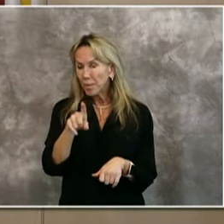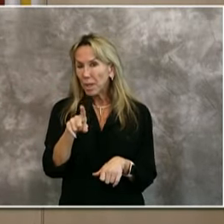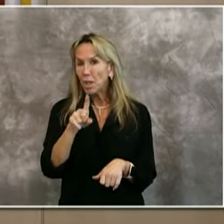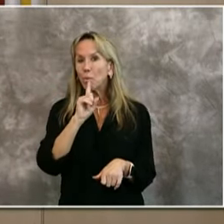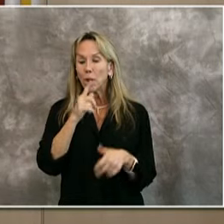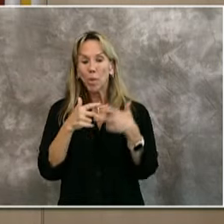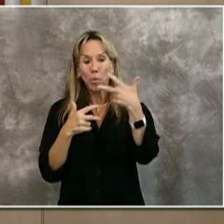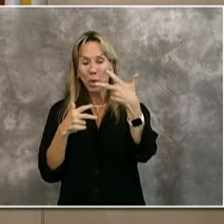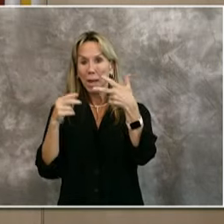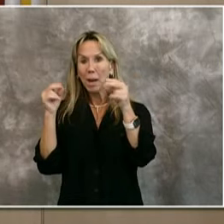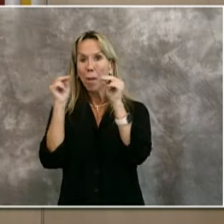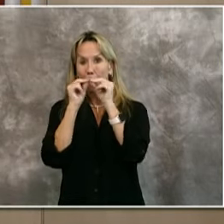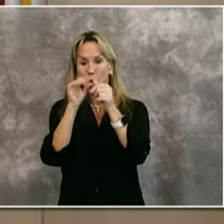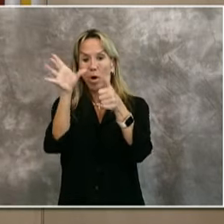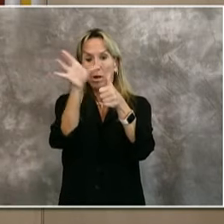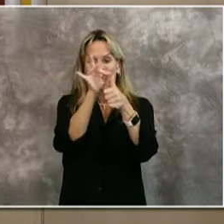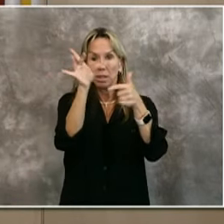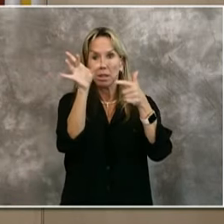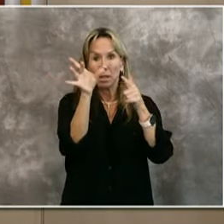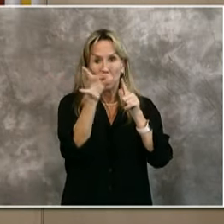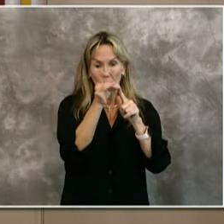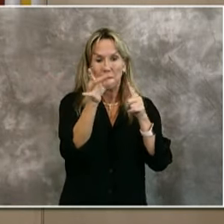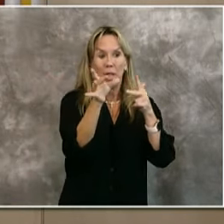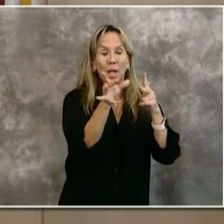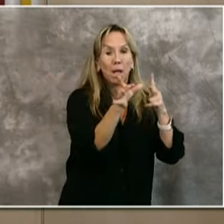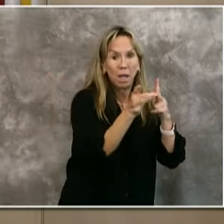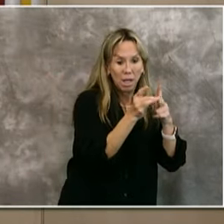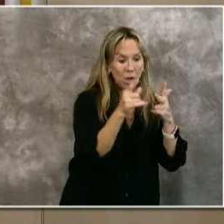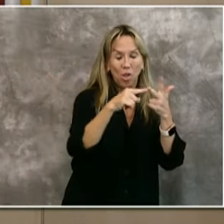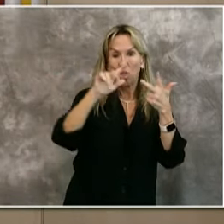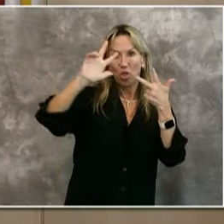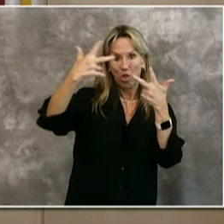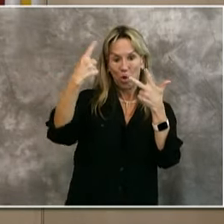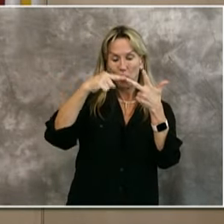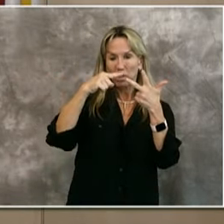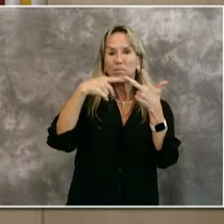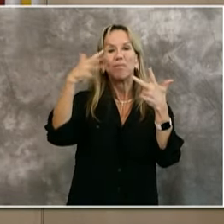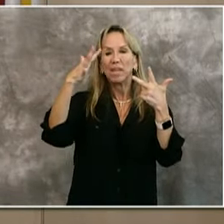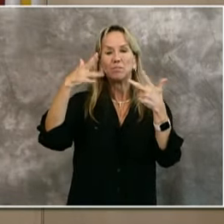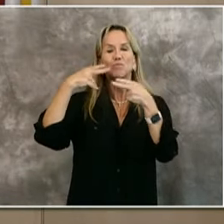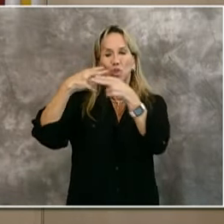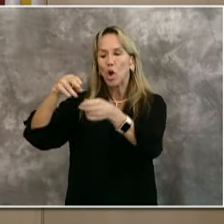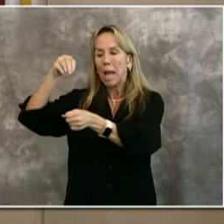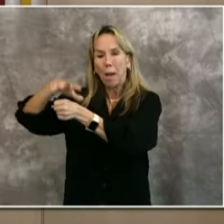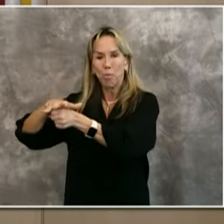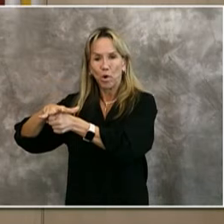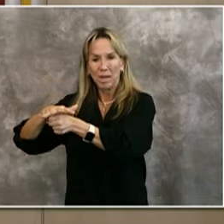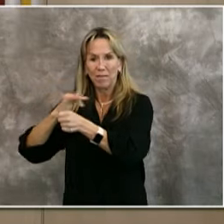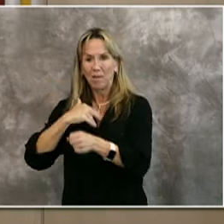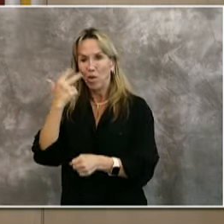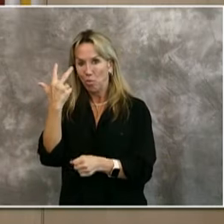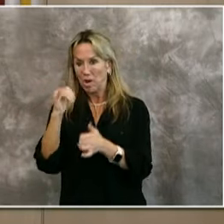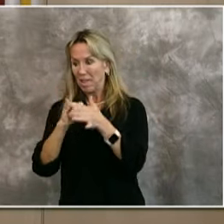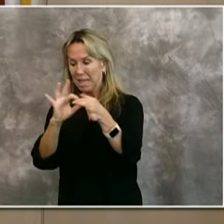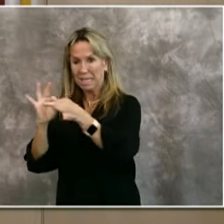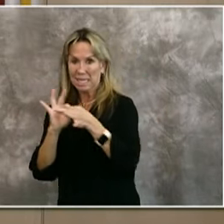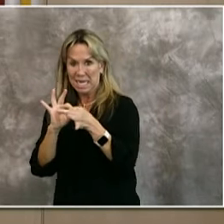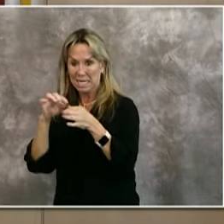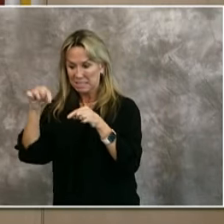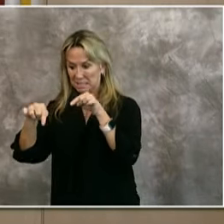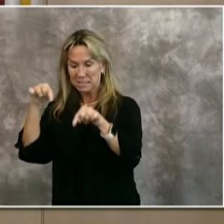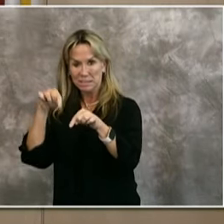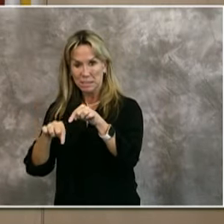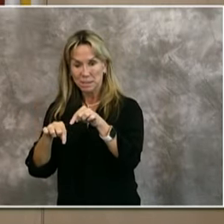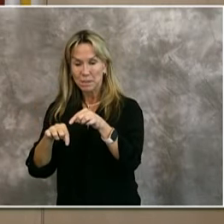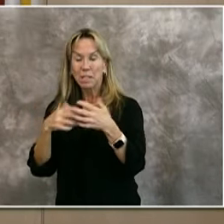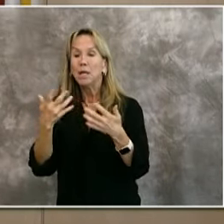Three or more cases, with 3 being the threshold for the definition of an outbreak, are in staff, and in